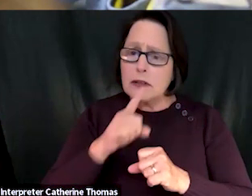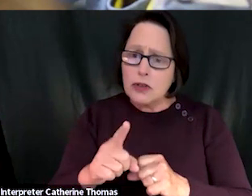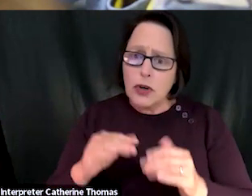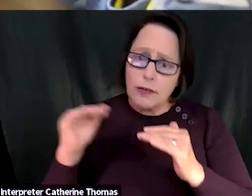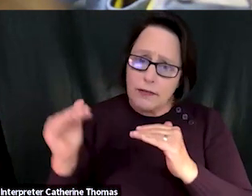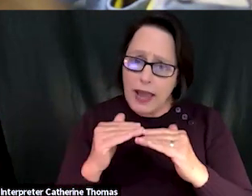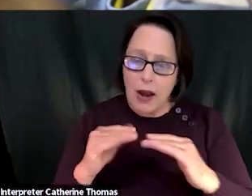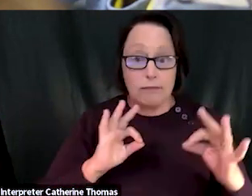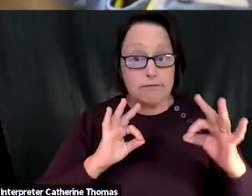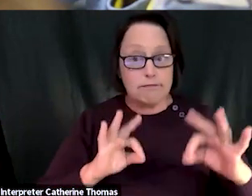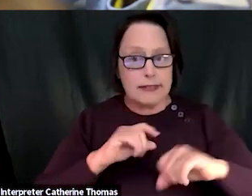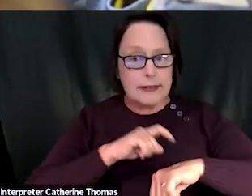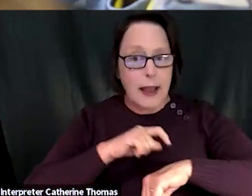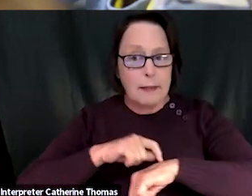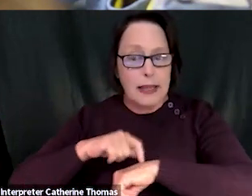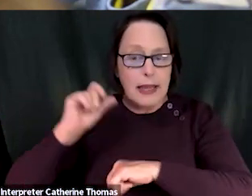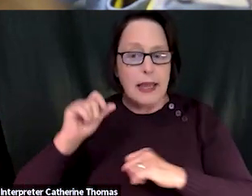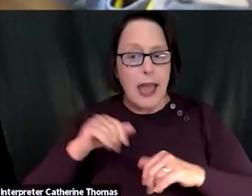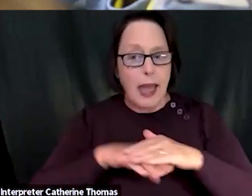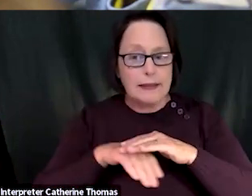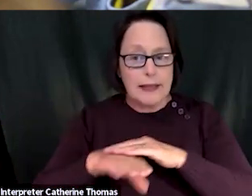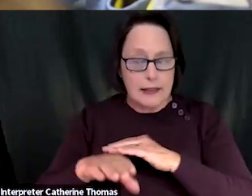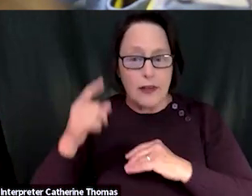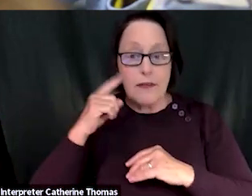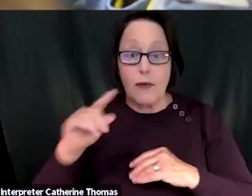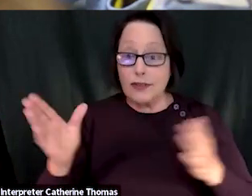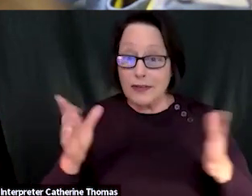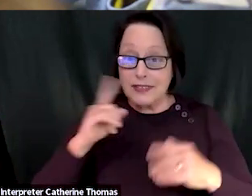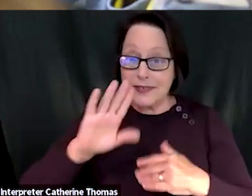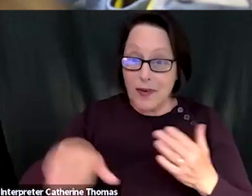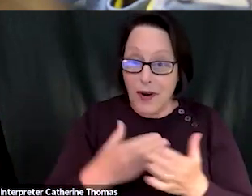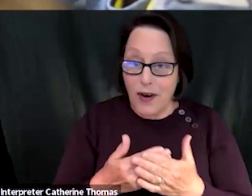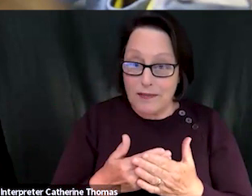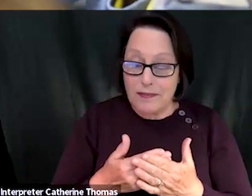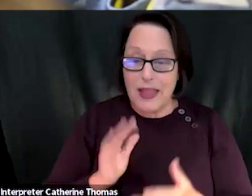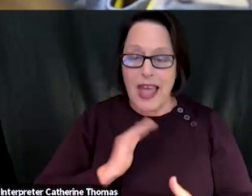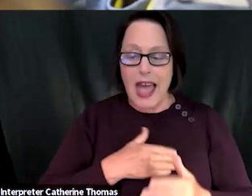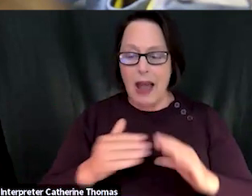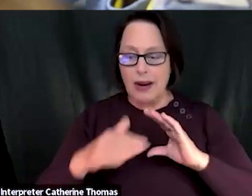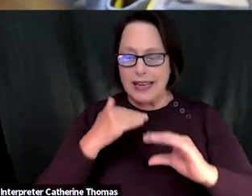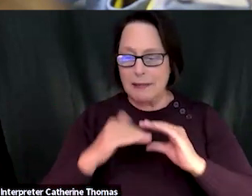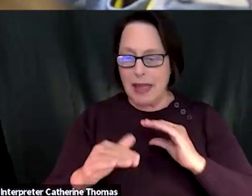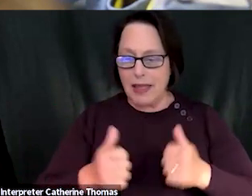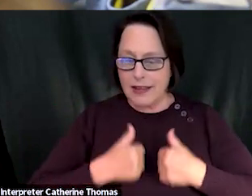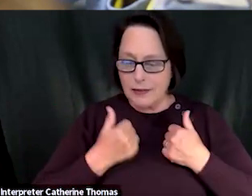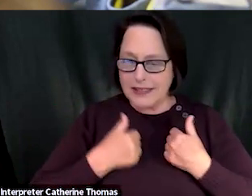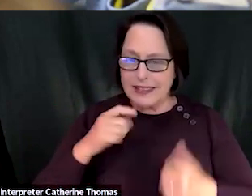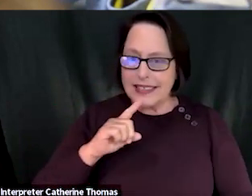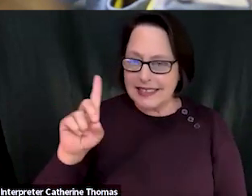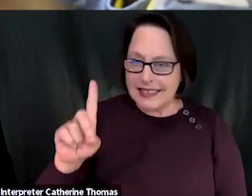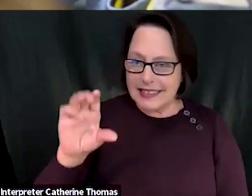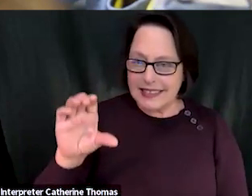and timely access to services for all. Our email address is